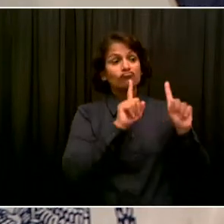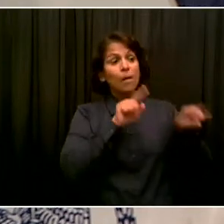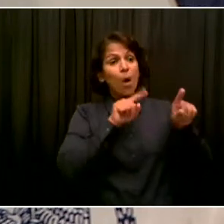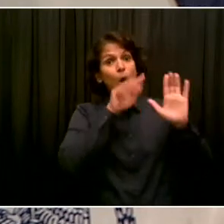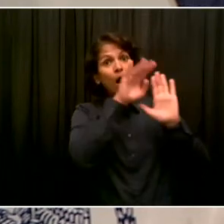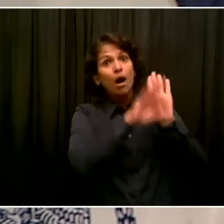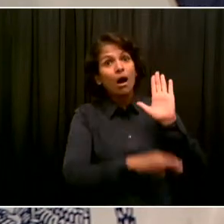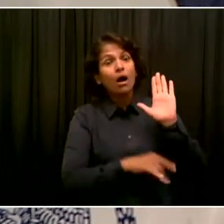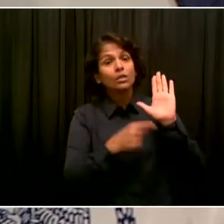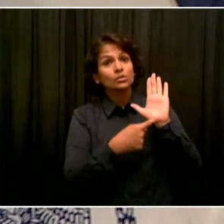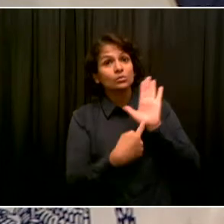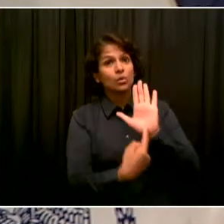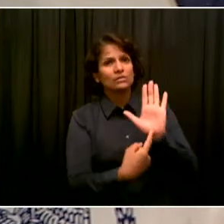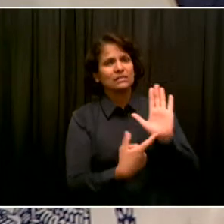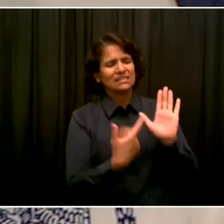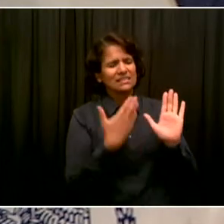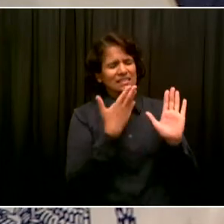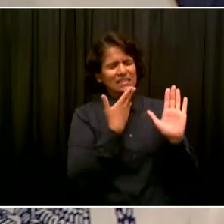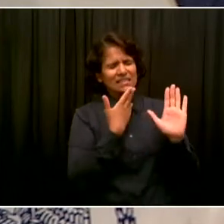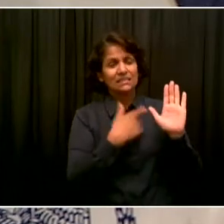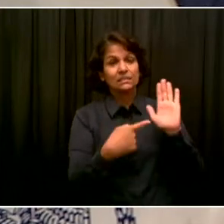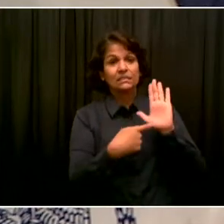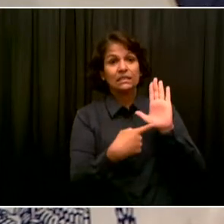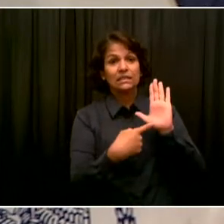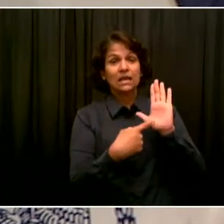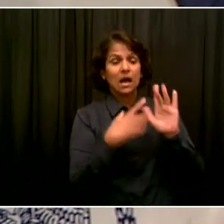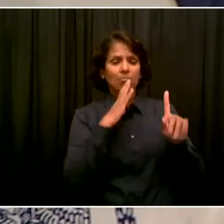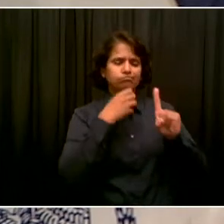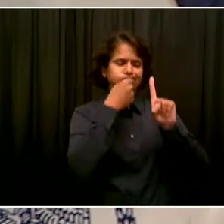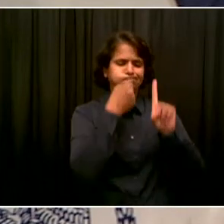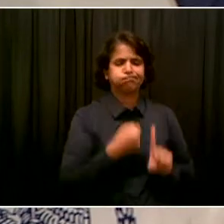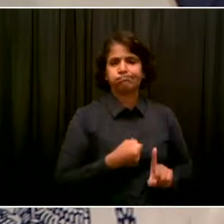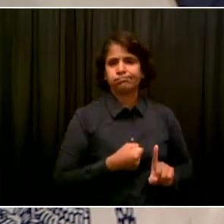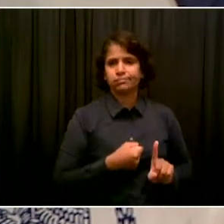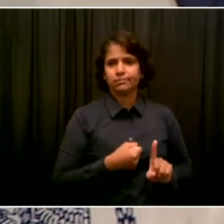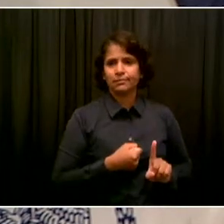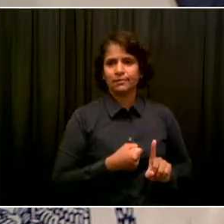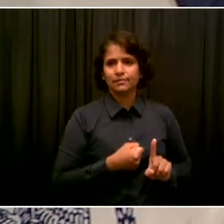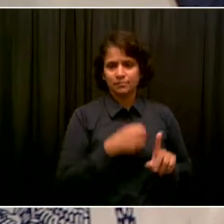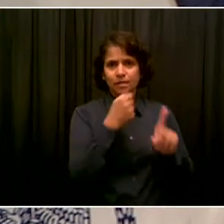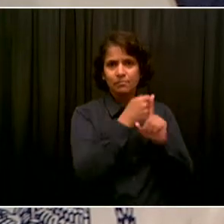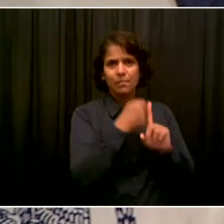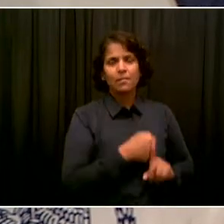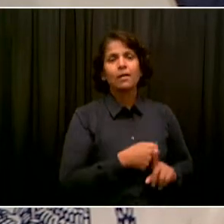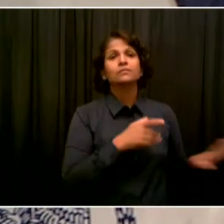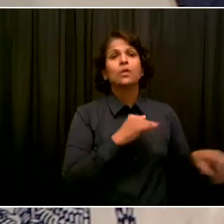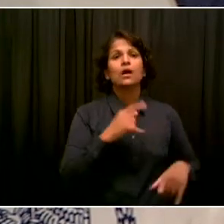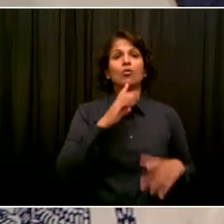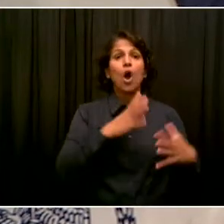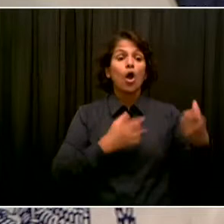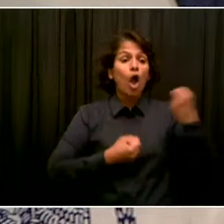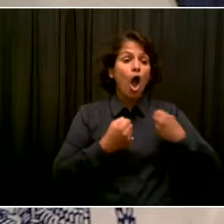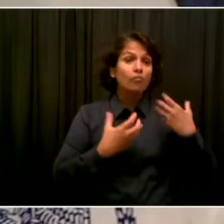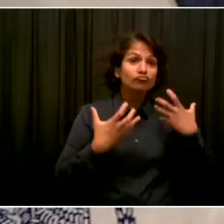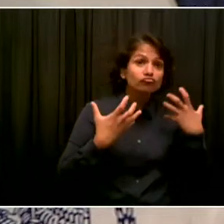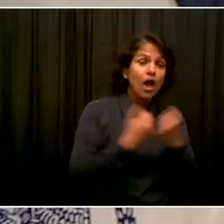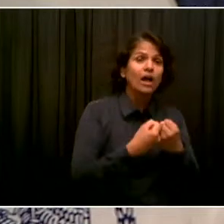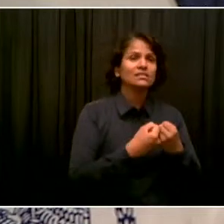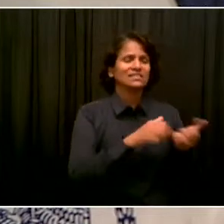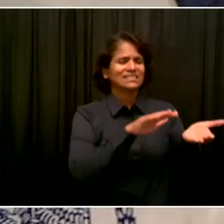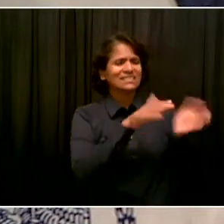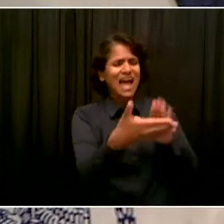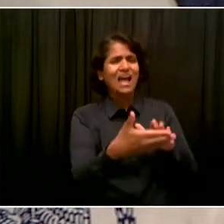I know COVID has been underlying the problem. We just talked about the traffic fatalities, for example, some of what we've seen with